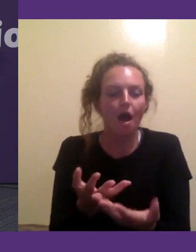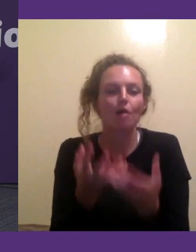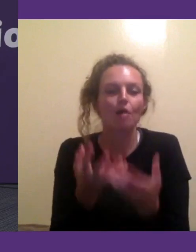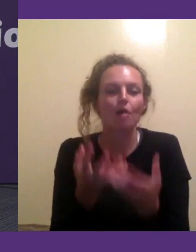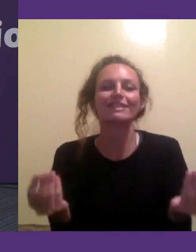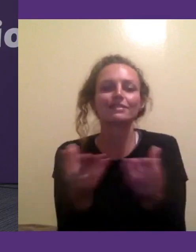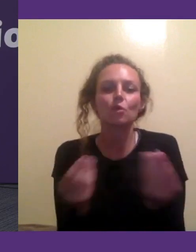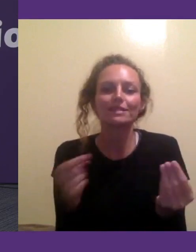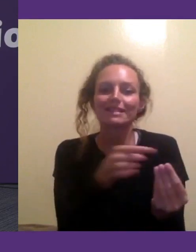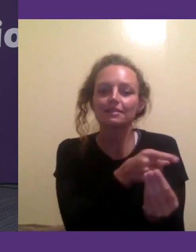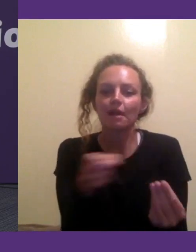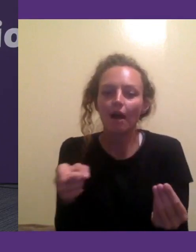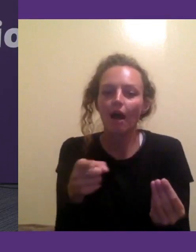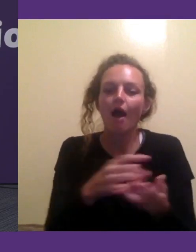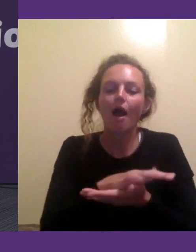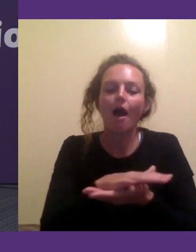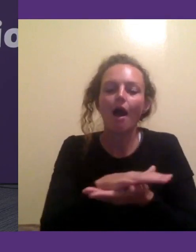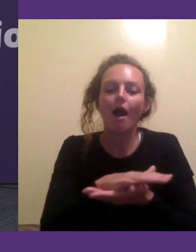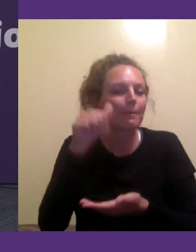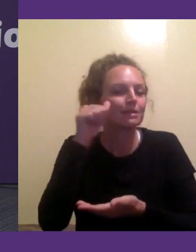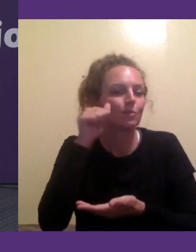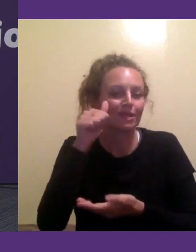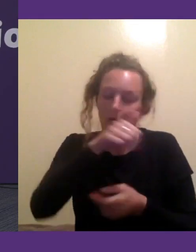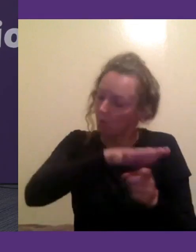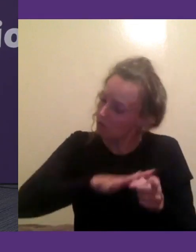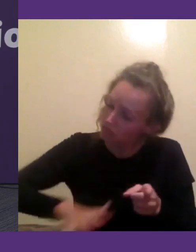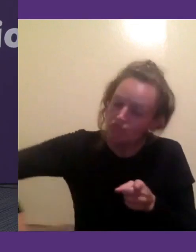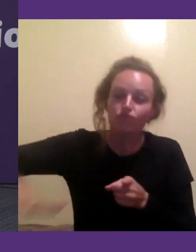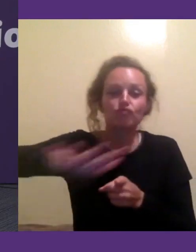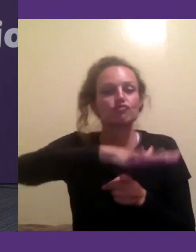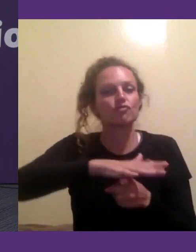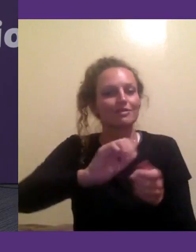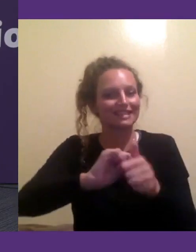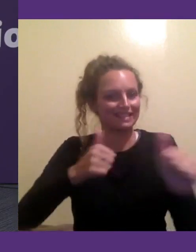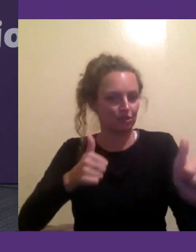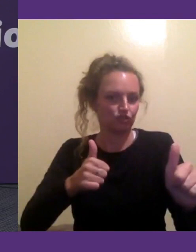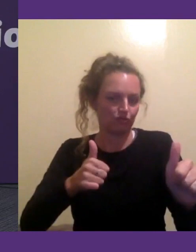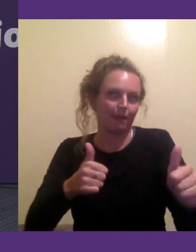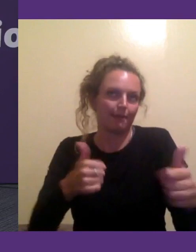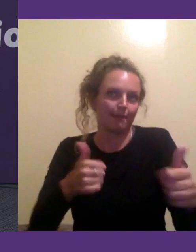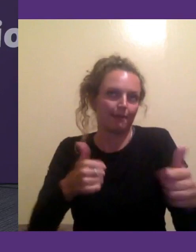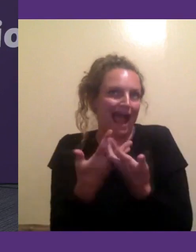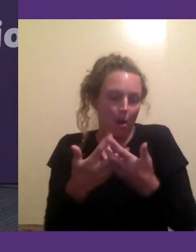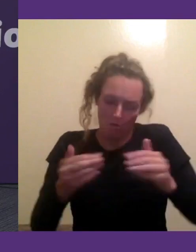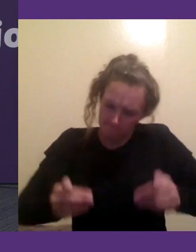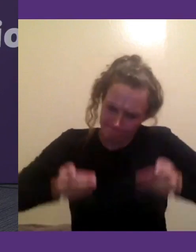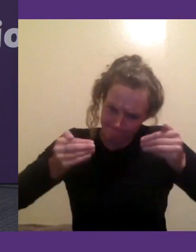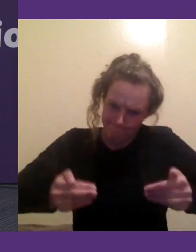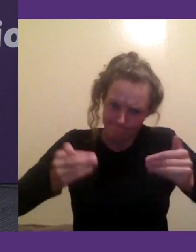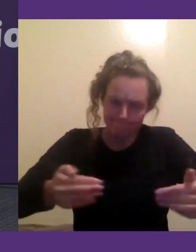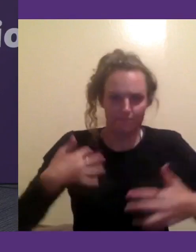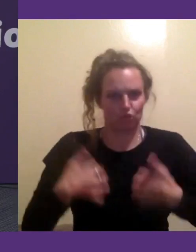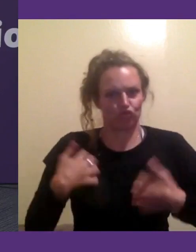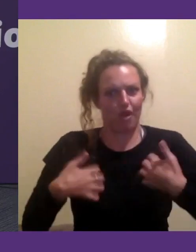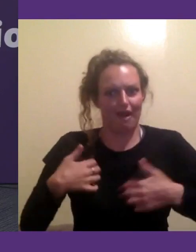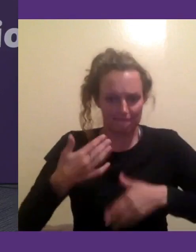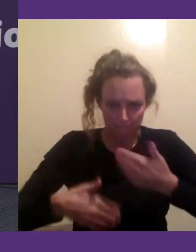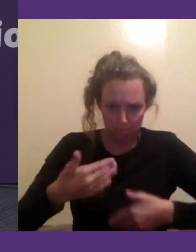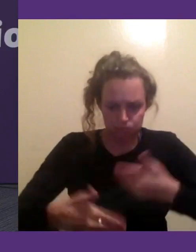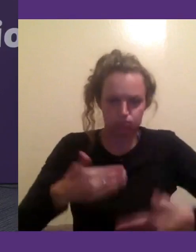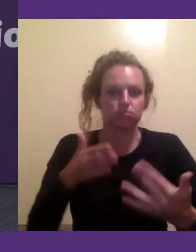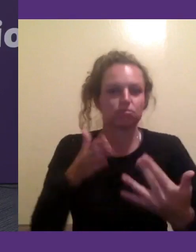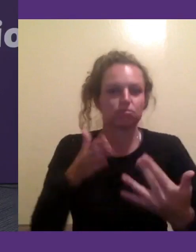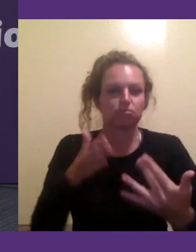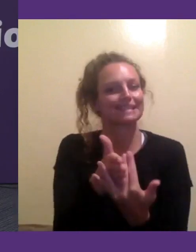across the industry, move accessibility forward in new ways. Yeah, well, fantastic. Yeah. Well, and part of it is that you flew all the way over here to be in this room,